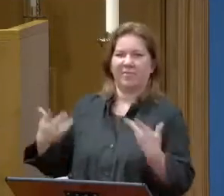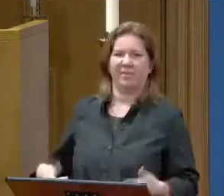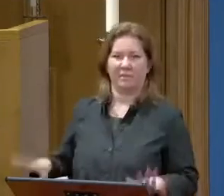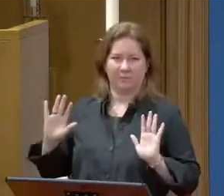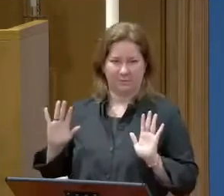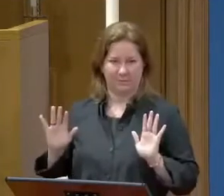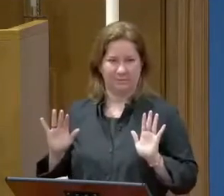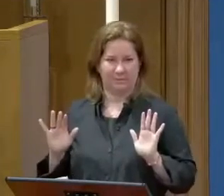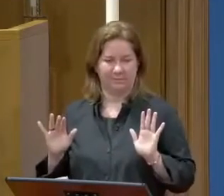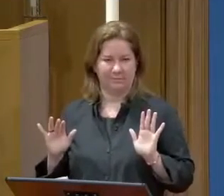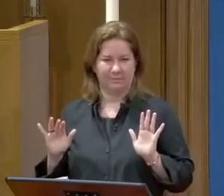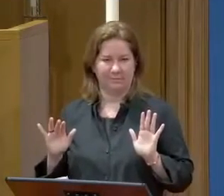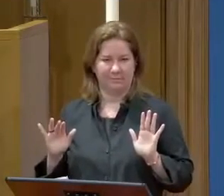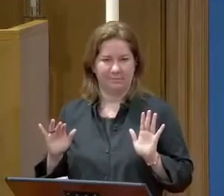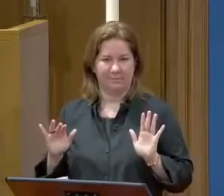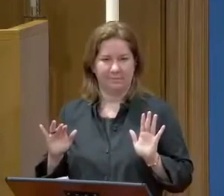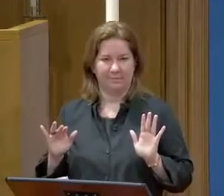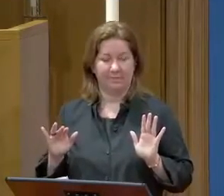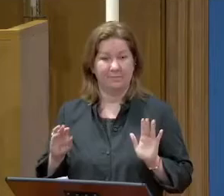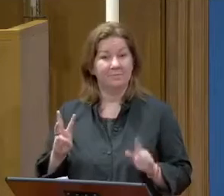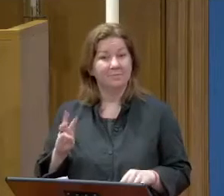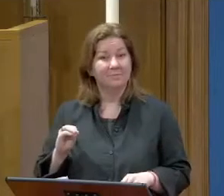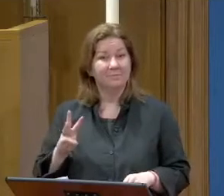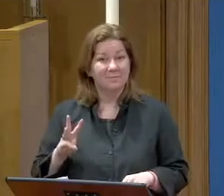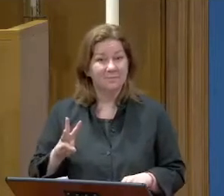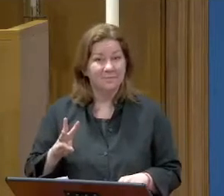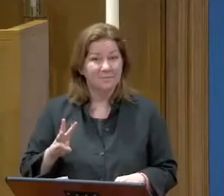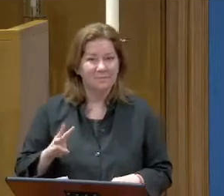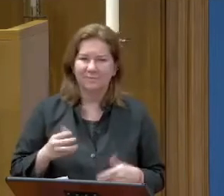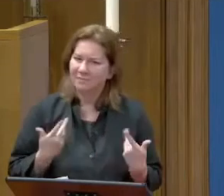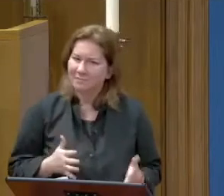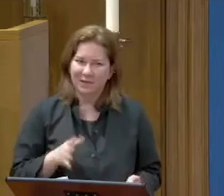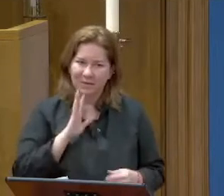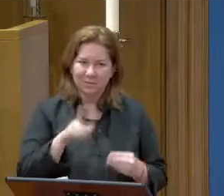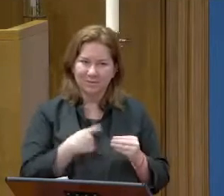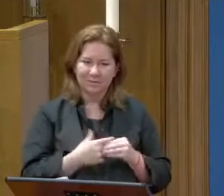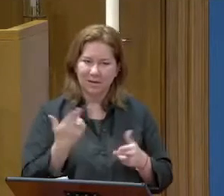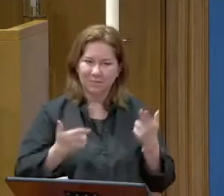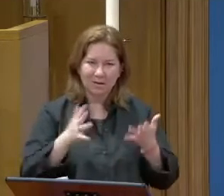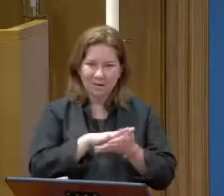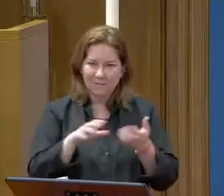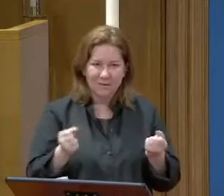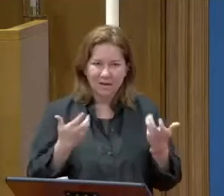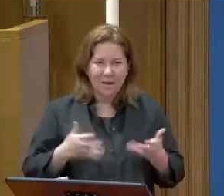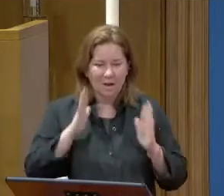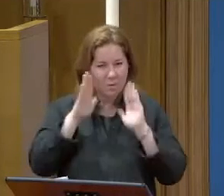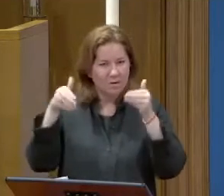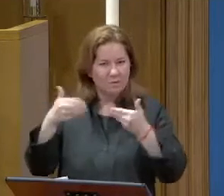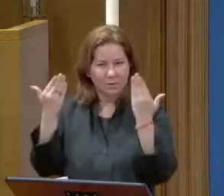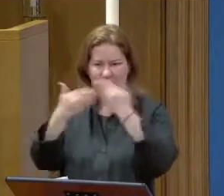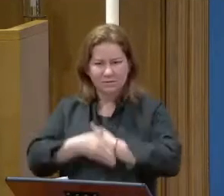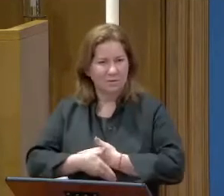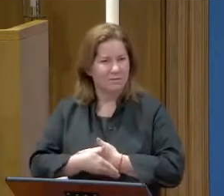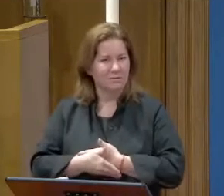Wow. I don't want to talk about gun violence. I don't want to focus on the